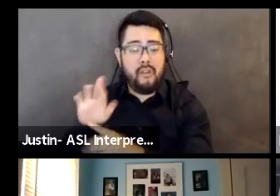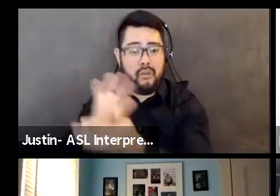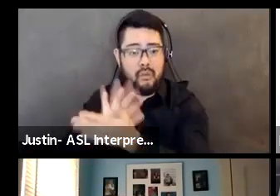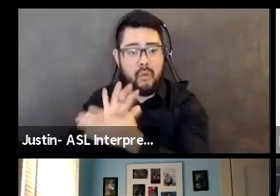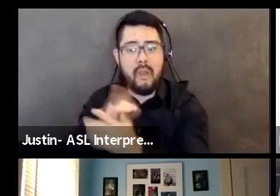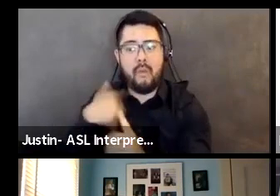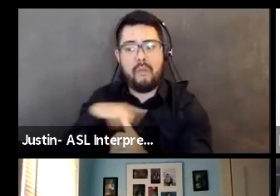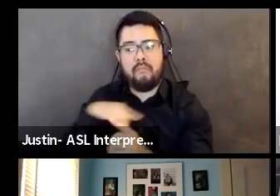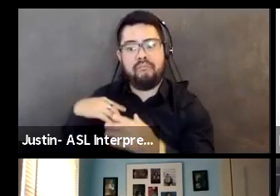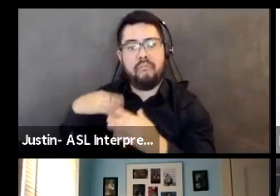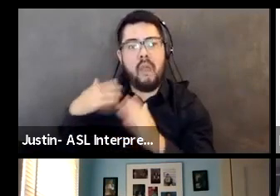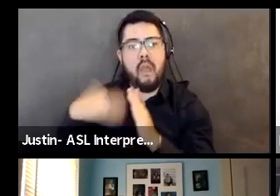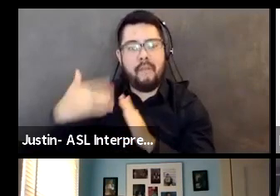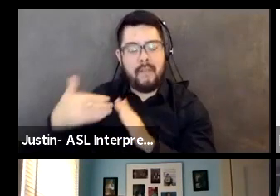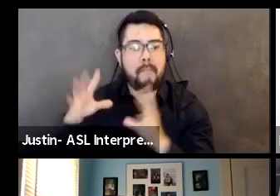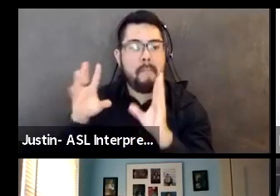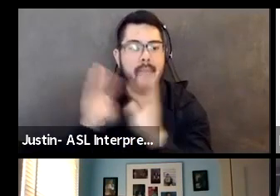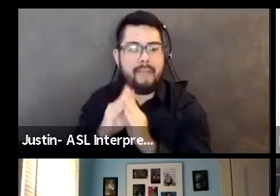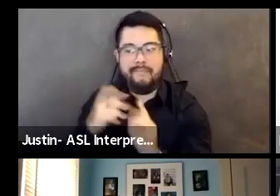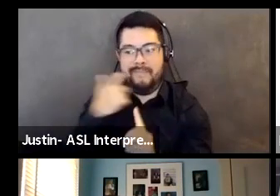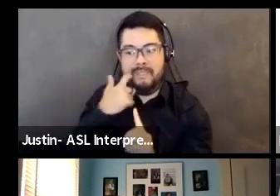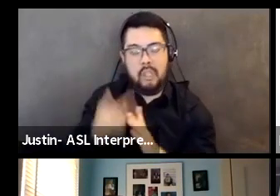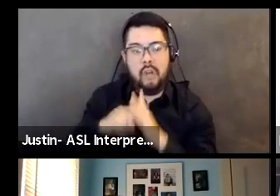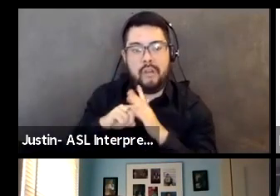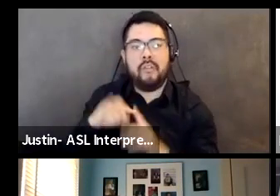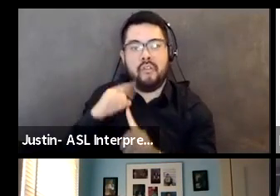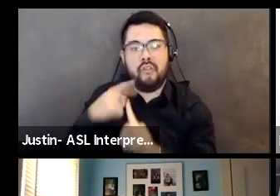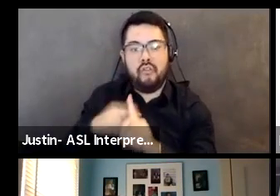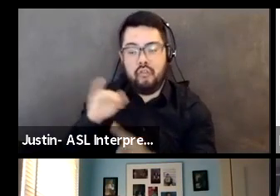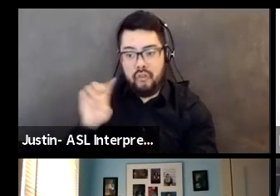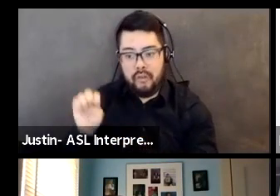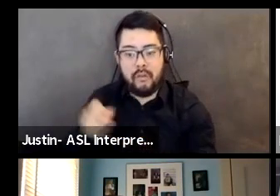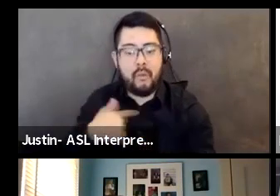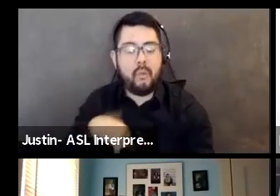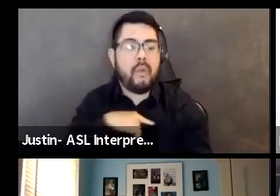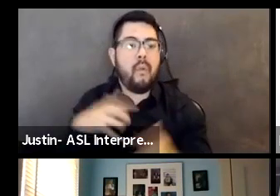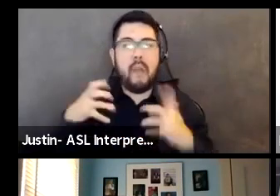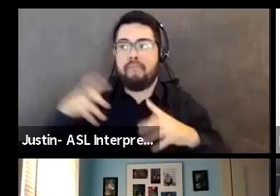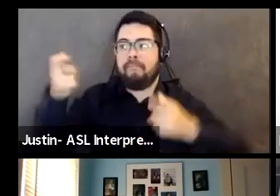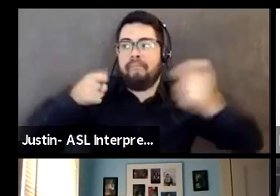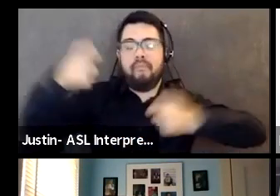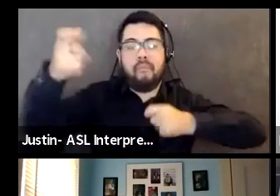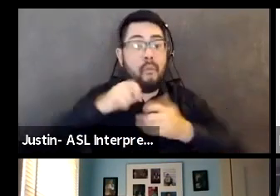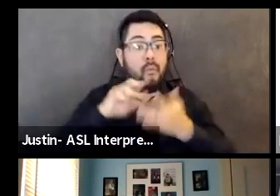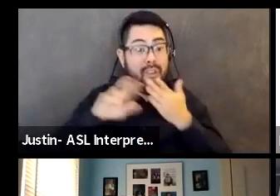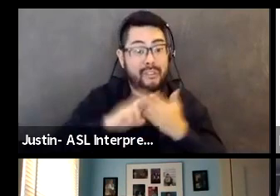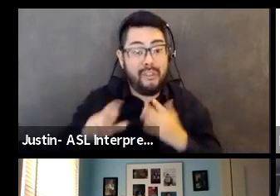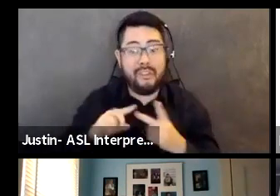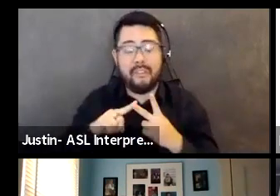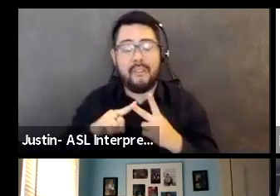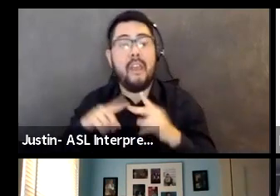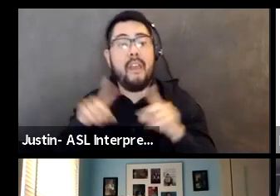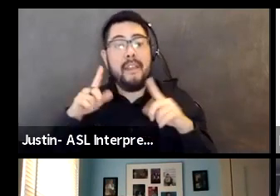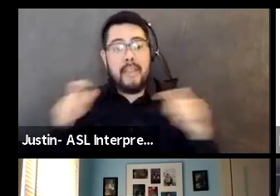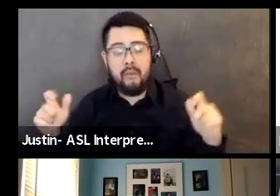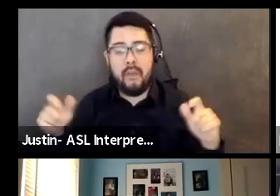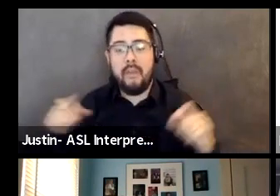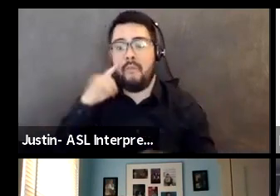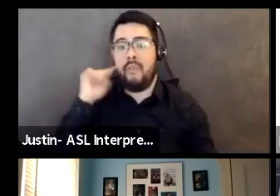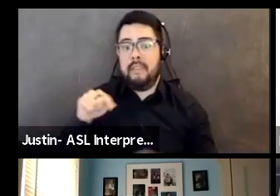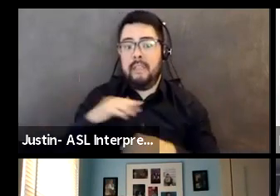early june the meetings were heavily attended and allowed us to share best practices and research from around the country as well as workshop workshop each other's draft